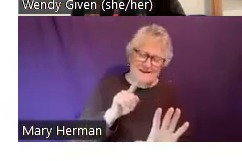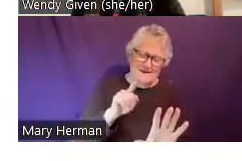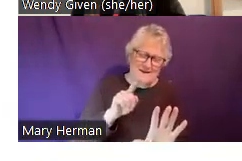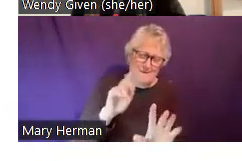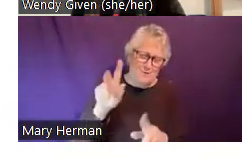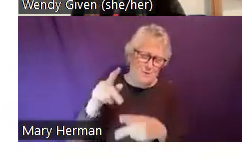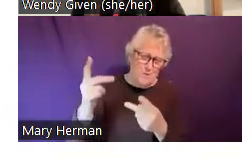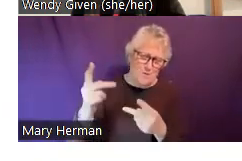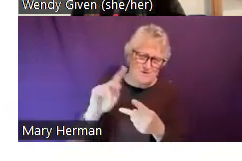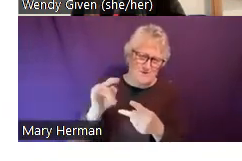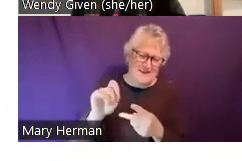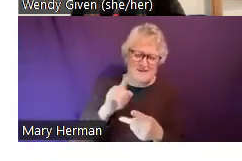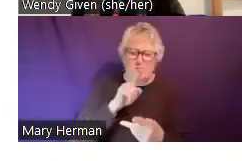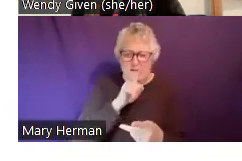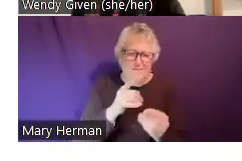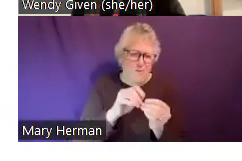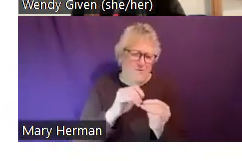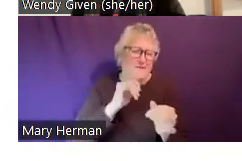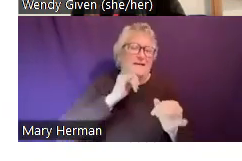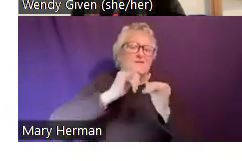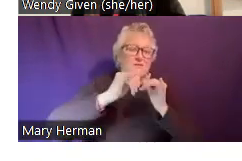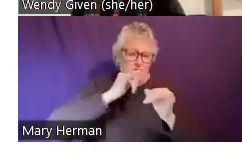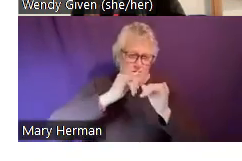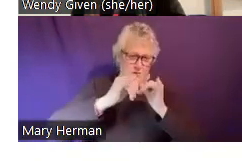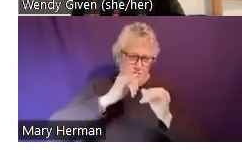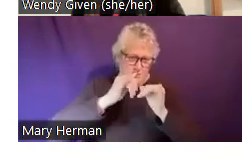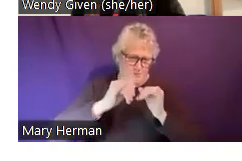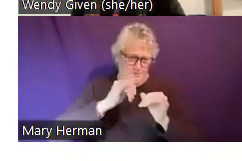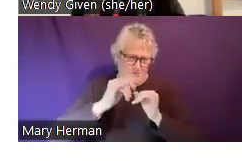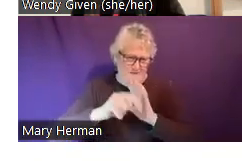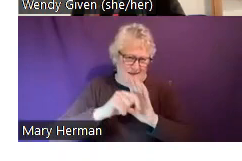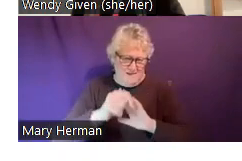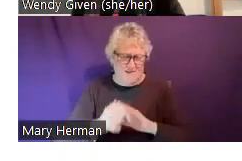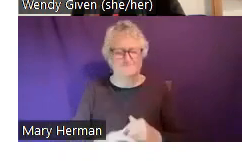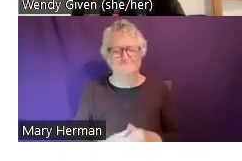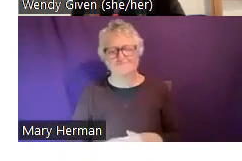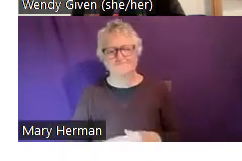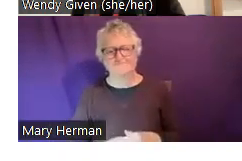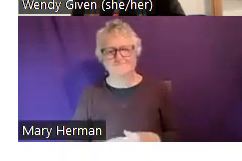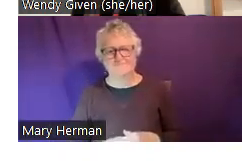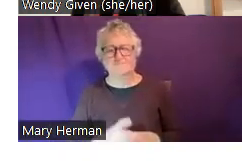phase. But so the selection criteria